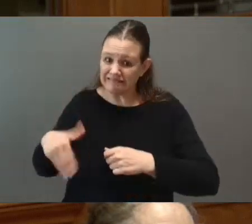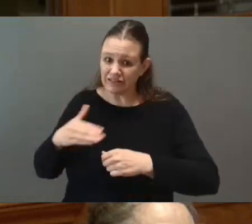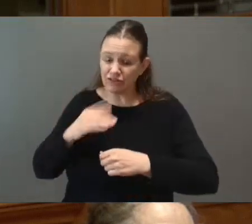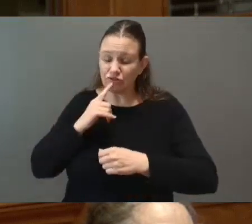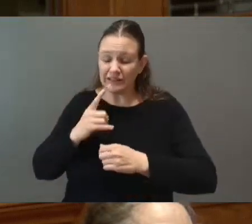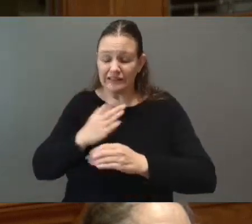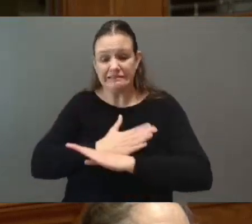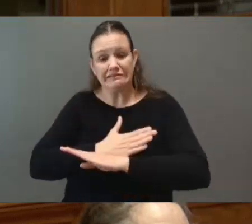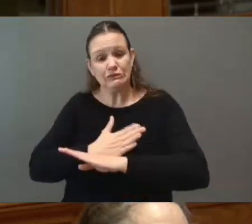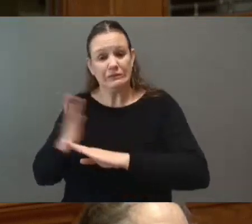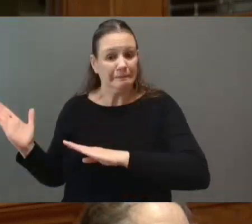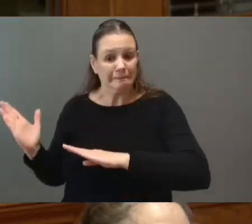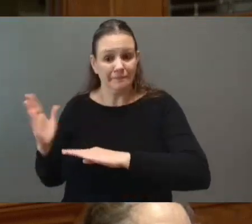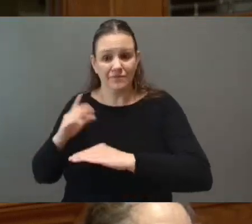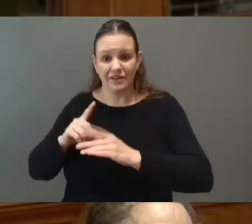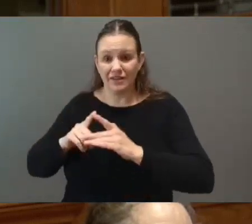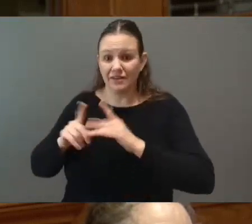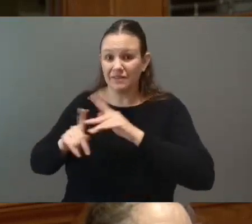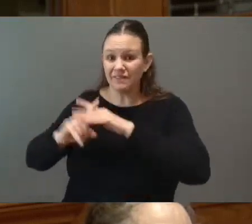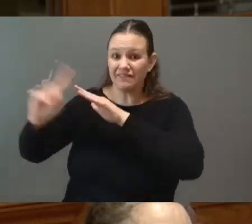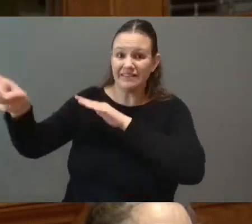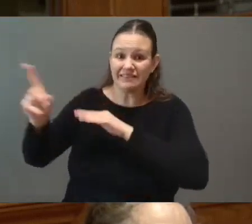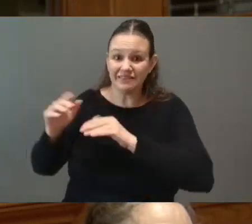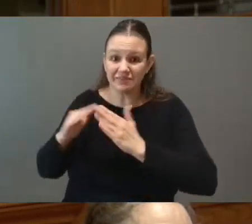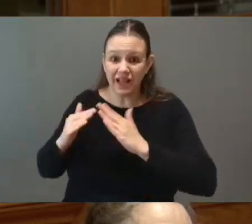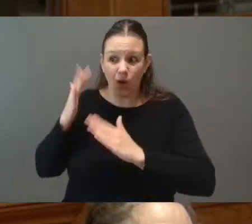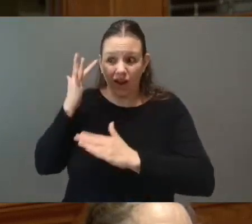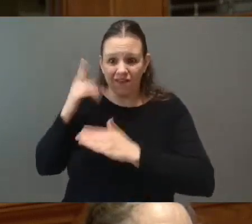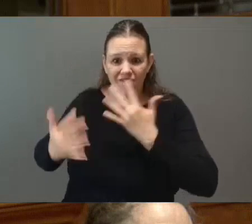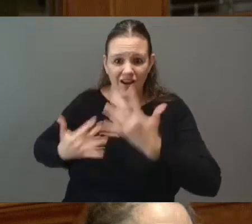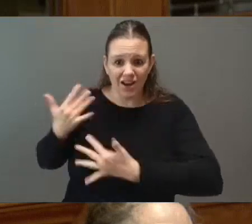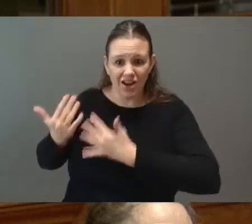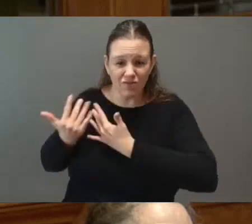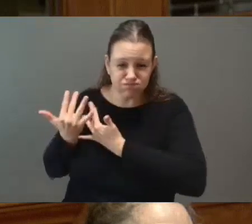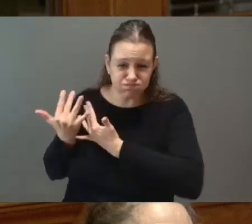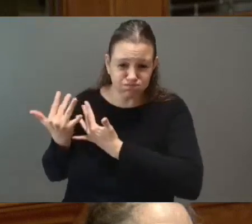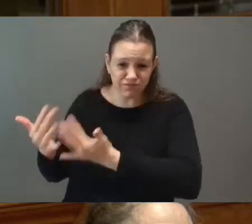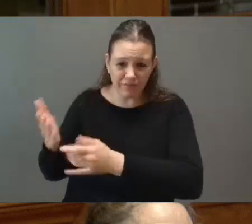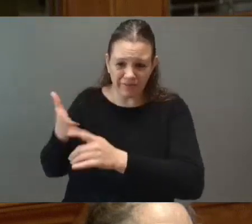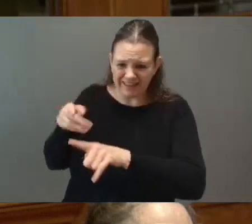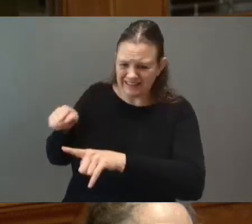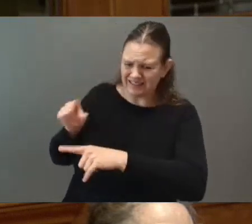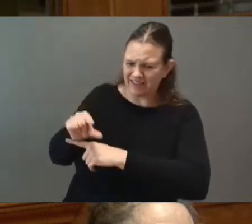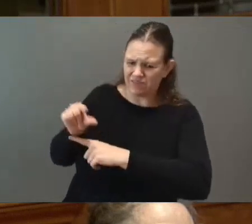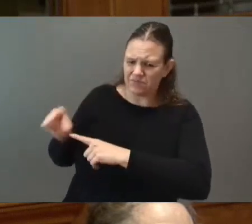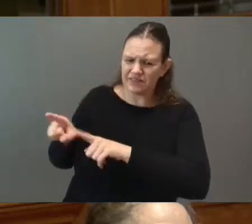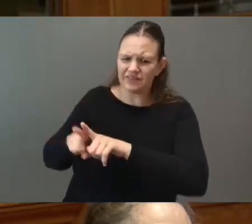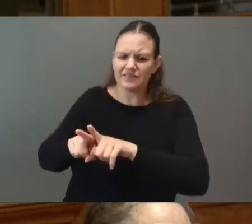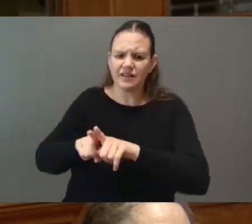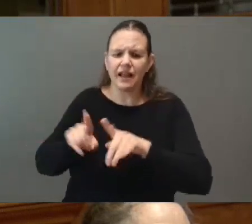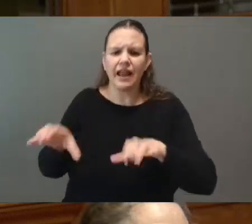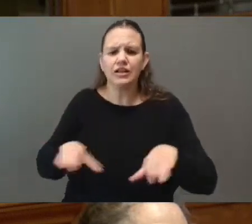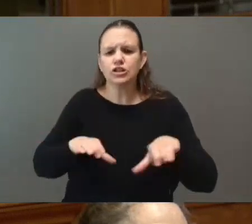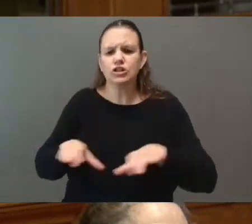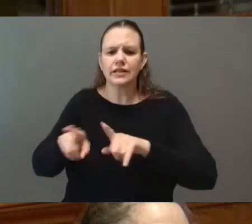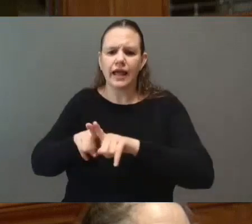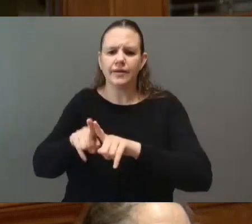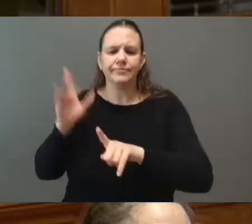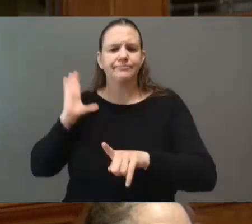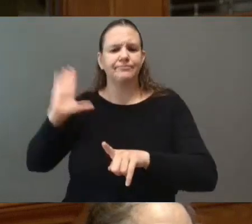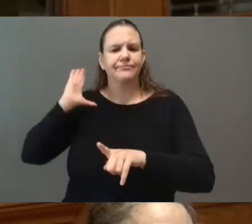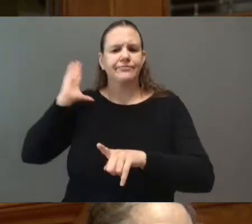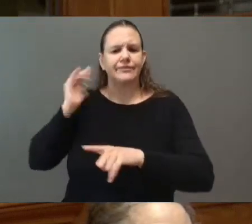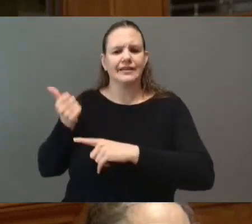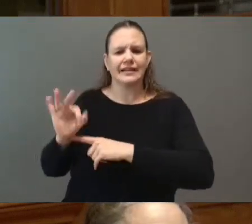this government acts like it's 1989. For 7 years, there's been no real urgency to respond proactively to the